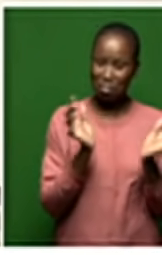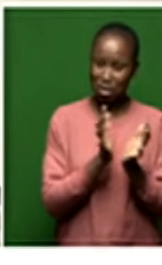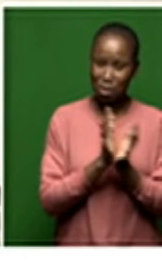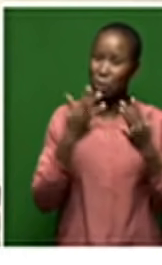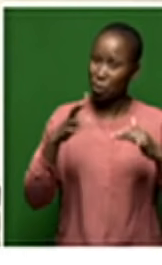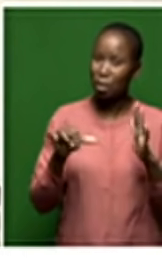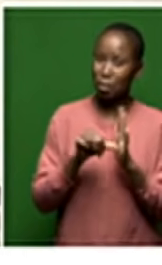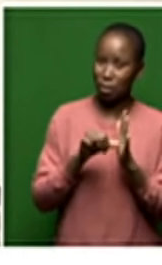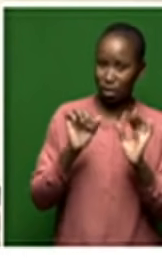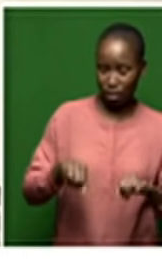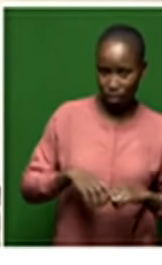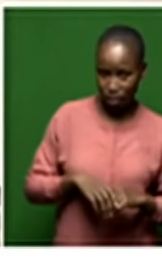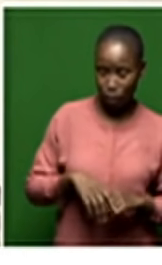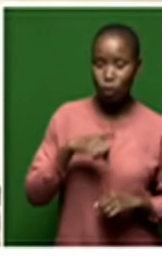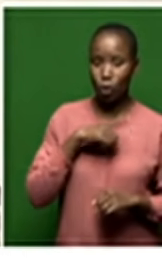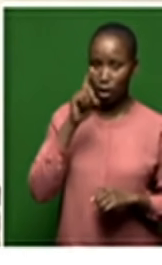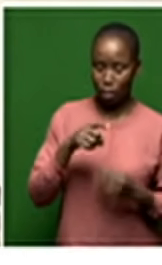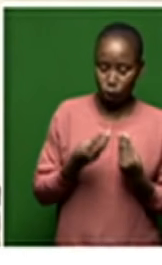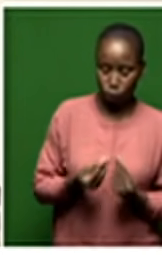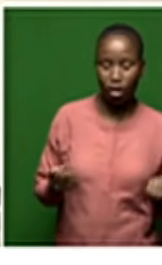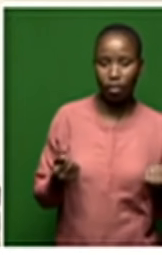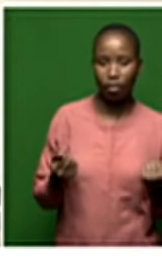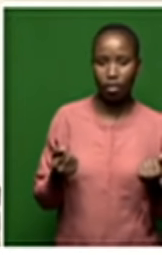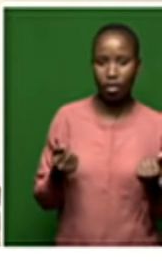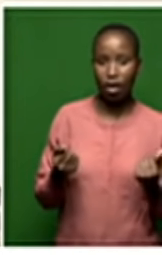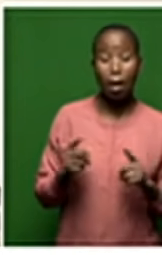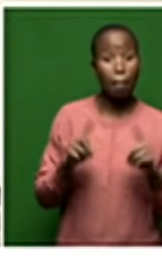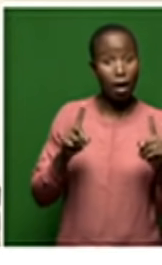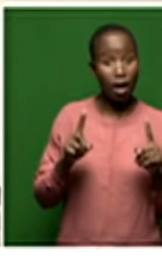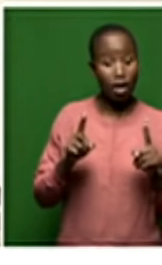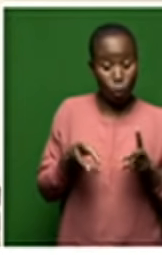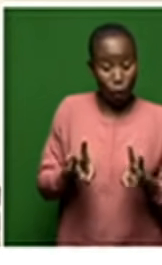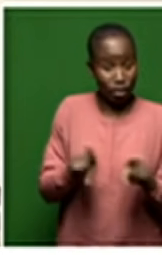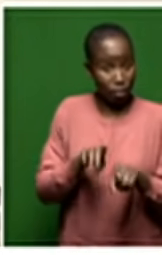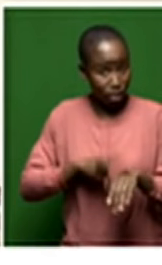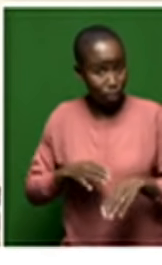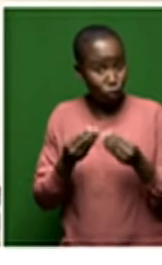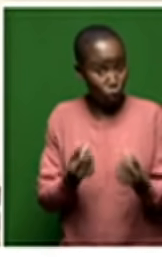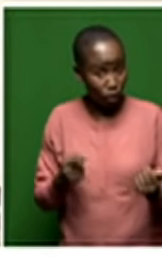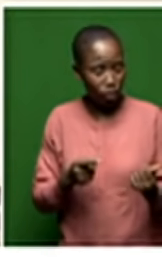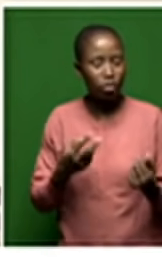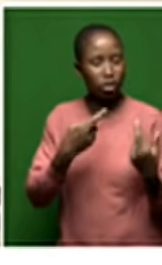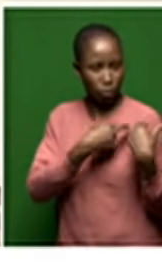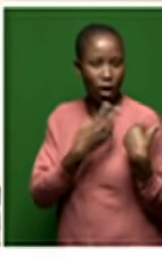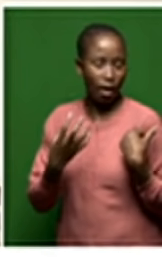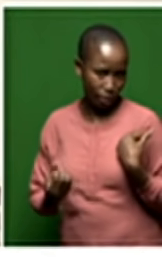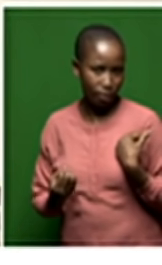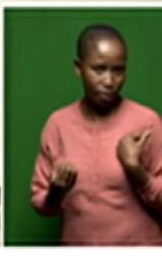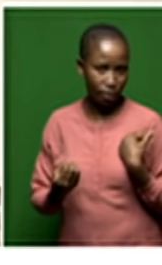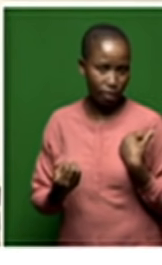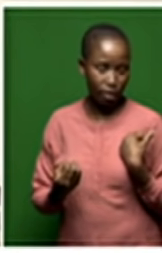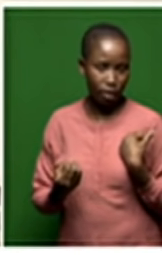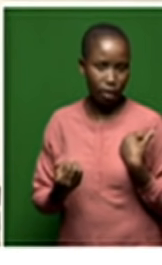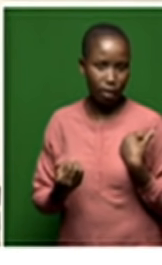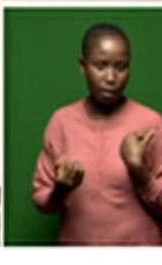land hunger needs to be addressed, but in the context of addressing it, we have a responsibility to ensure that we don't